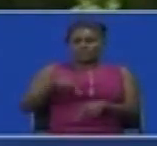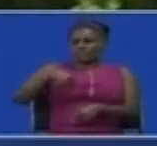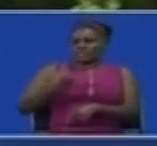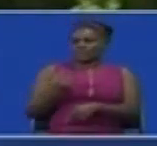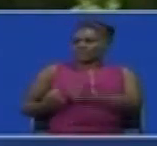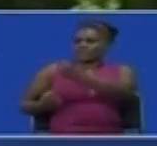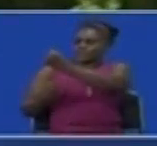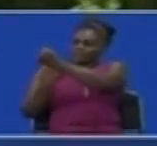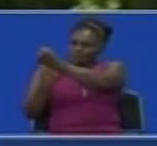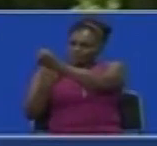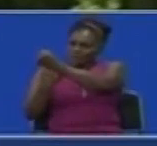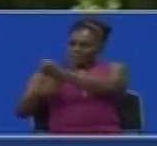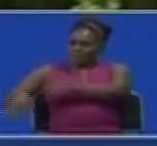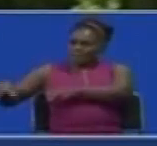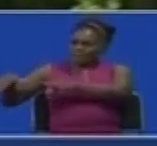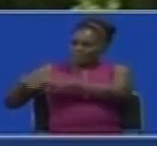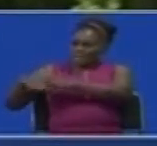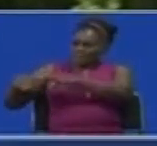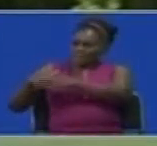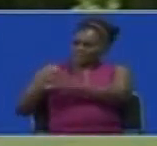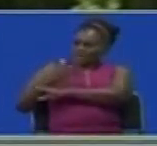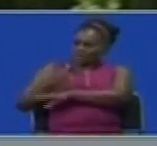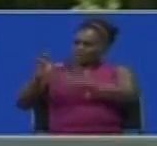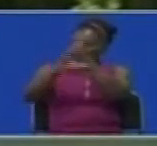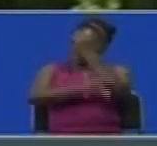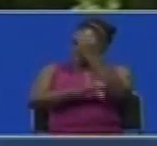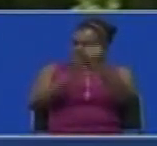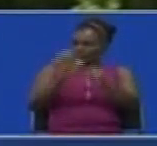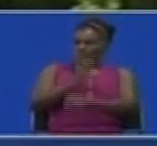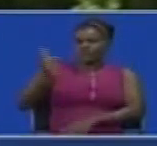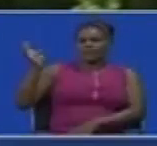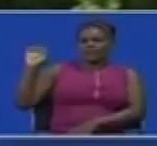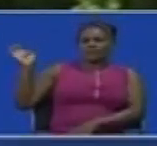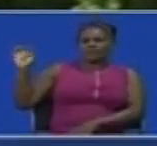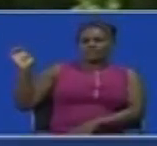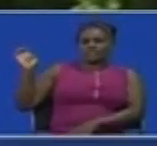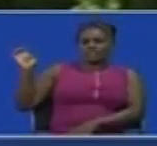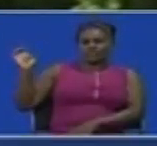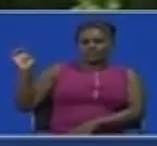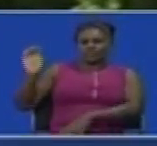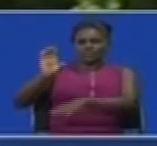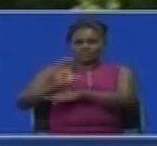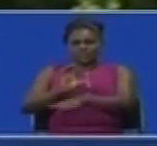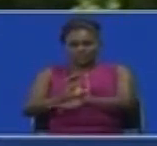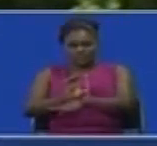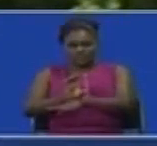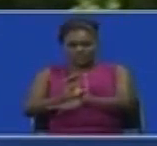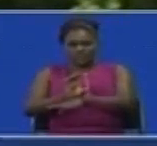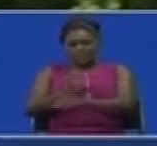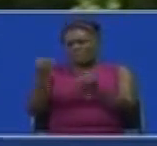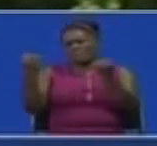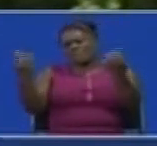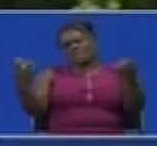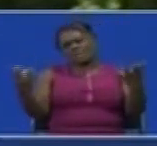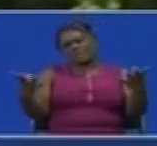support our members across the country, the evangelical Pentecostals. There are many,